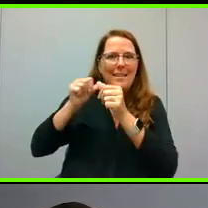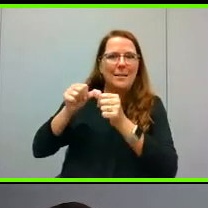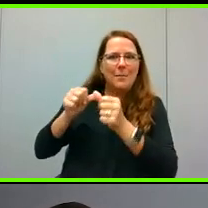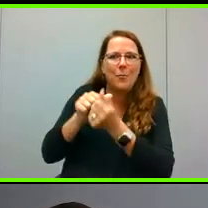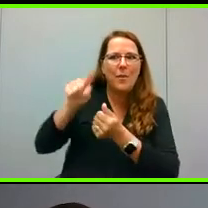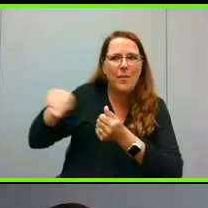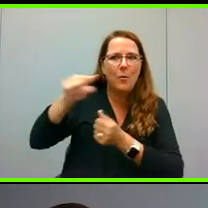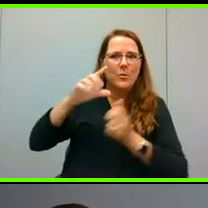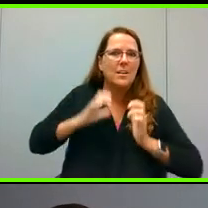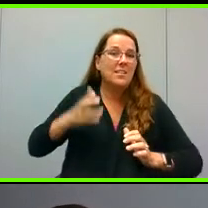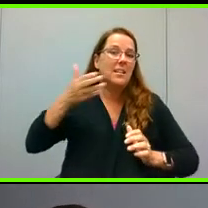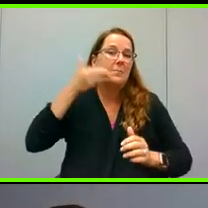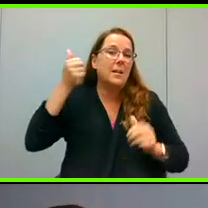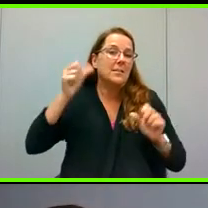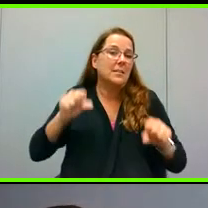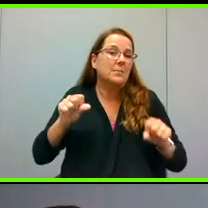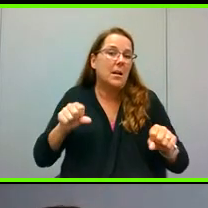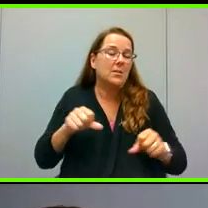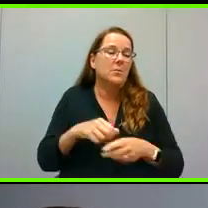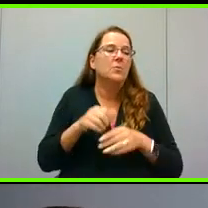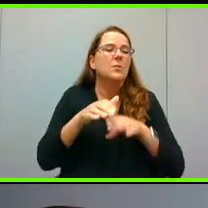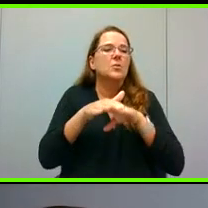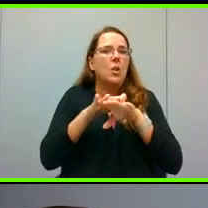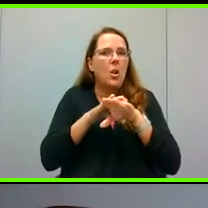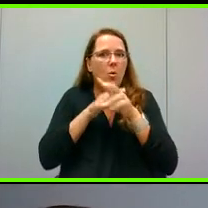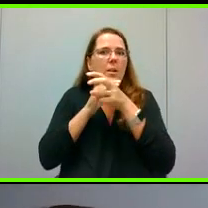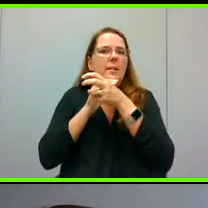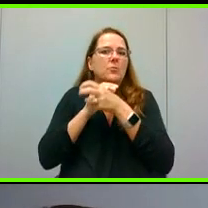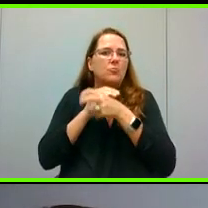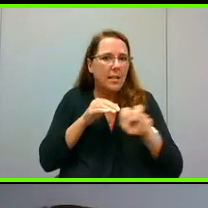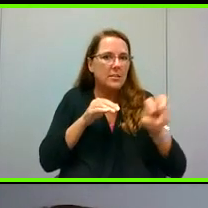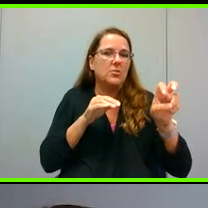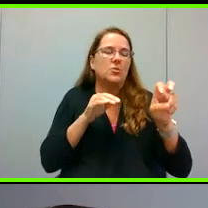that we can. Slowly transitioning into